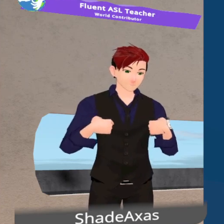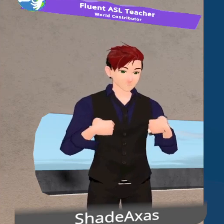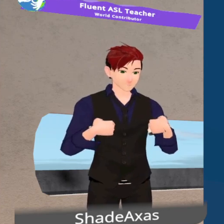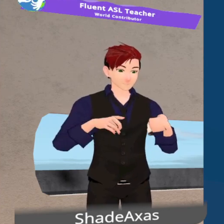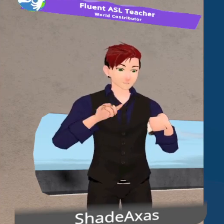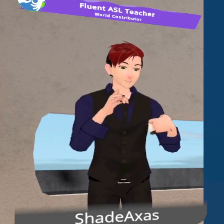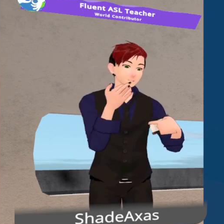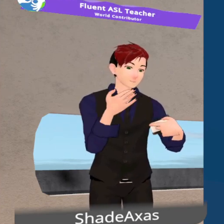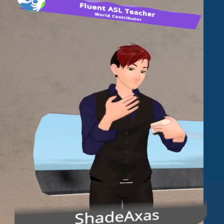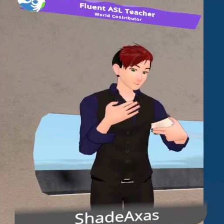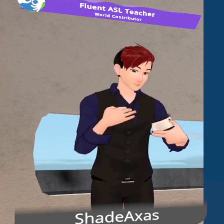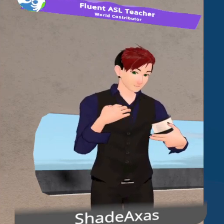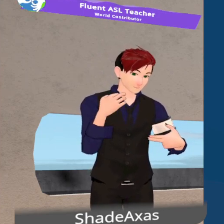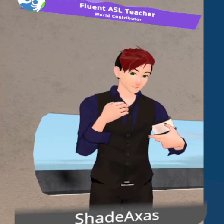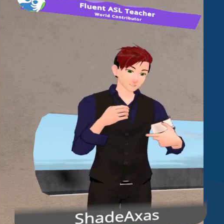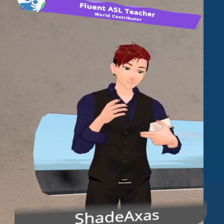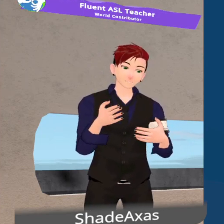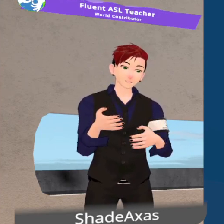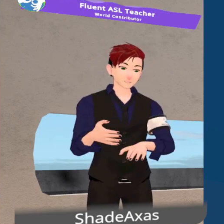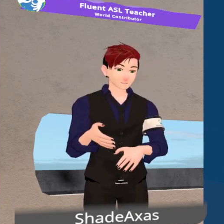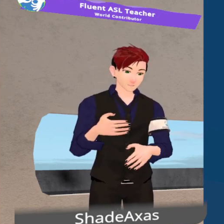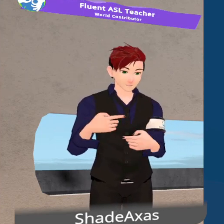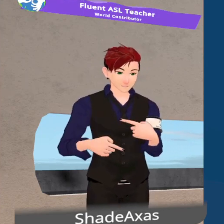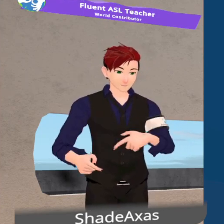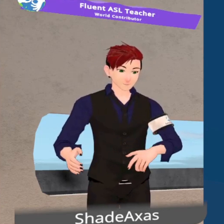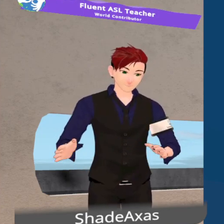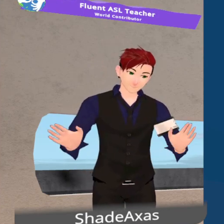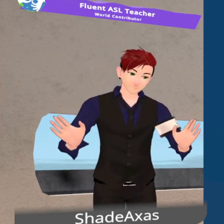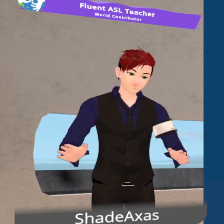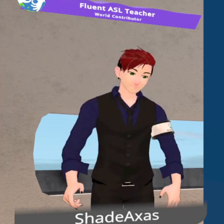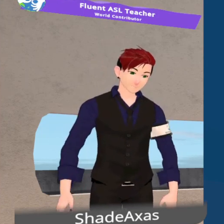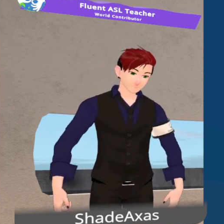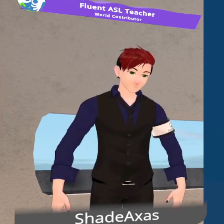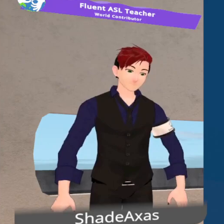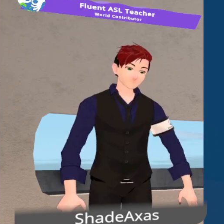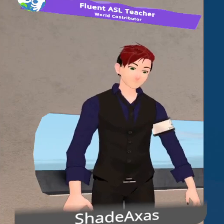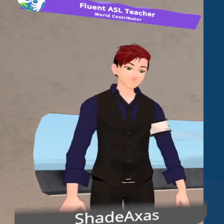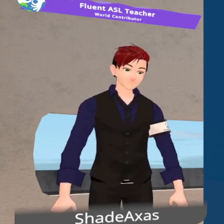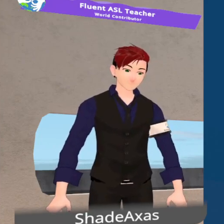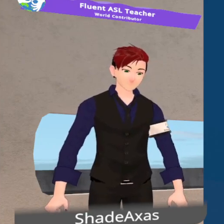Index. So that's my experience. It is so much better for signing.